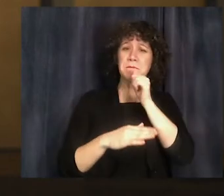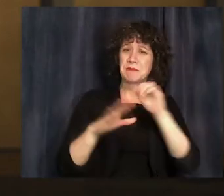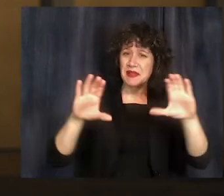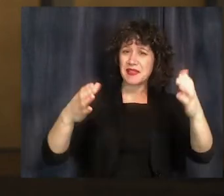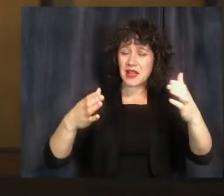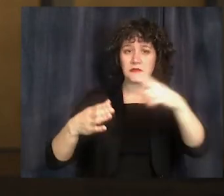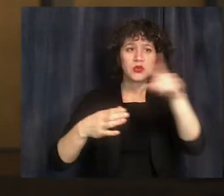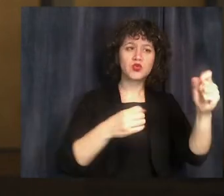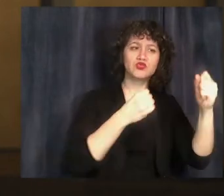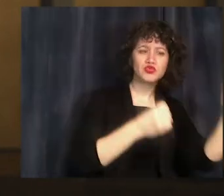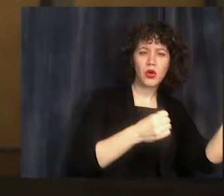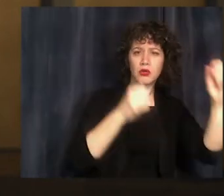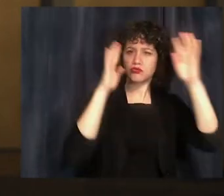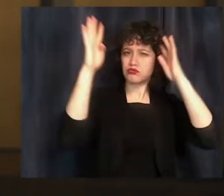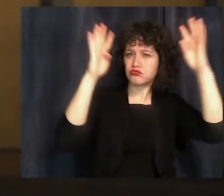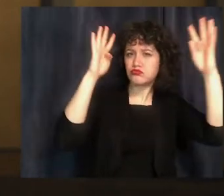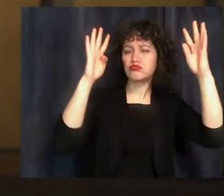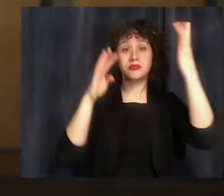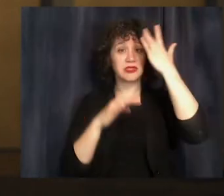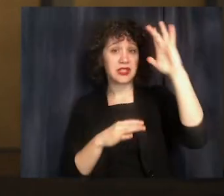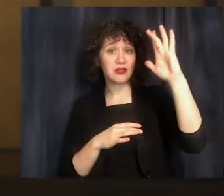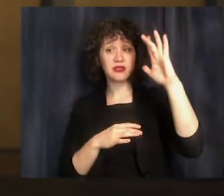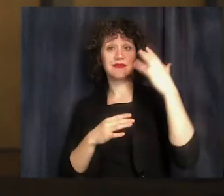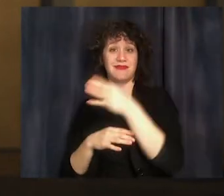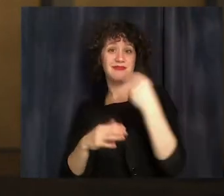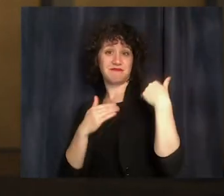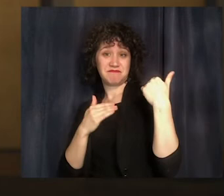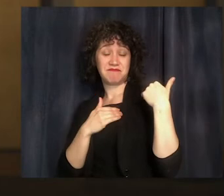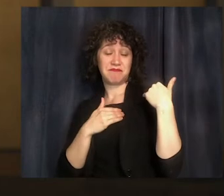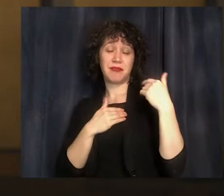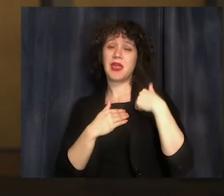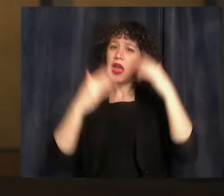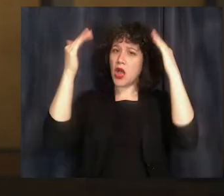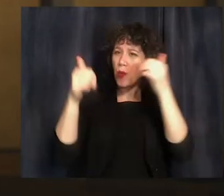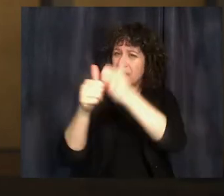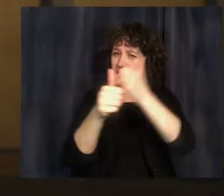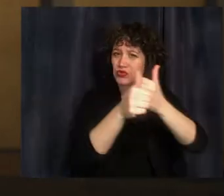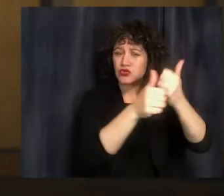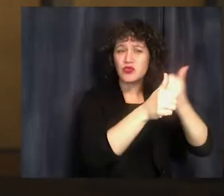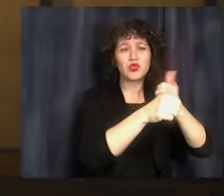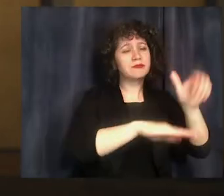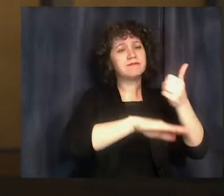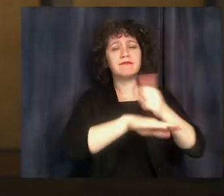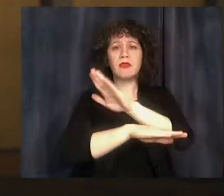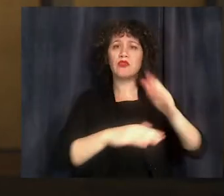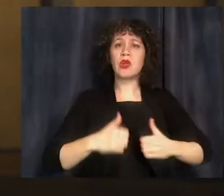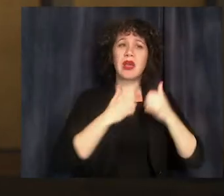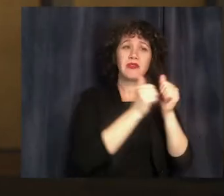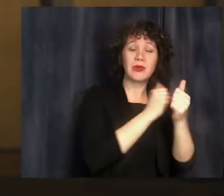strong, creative, intelligent, and responsible. It is my hope that each one of you creates a life of